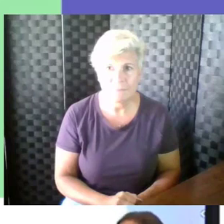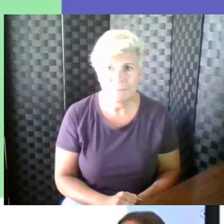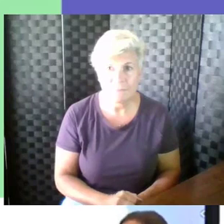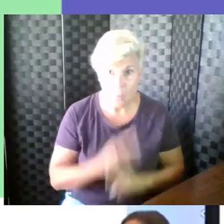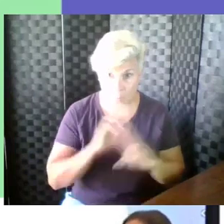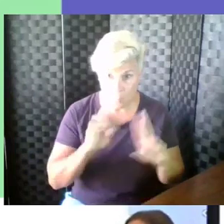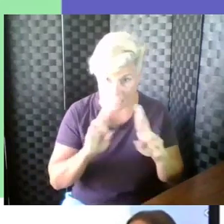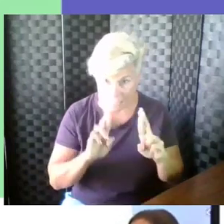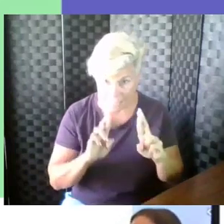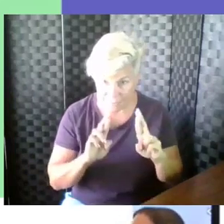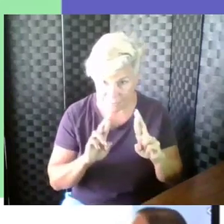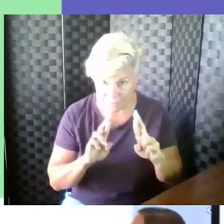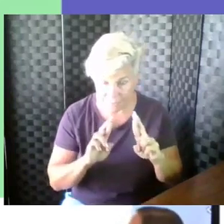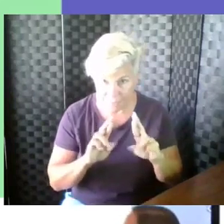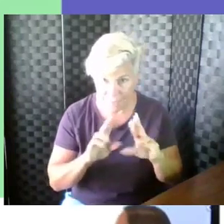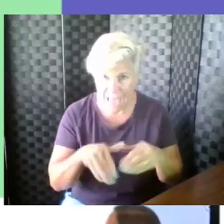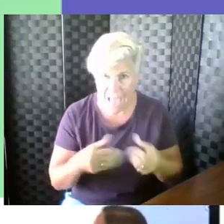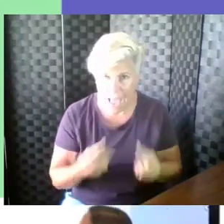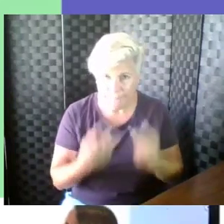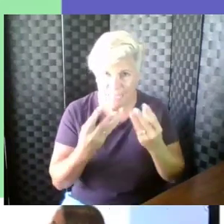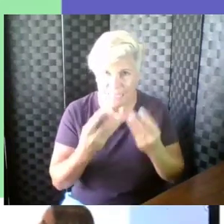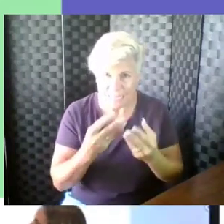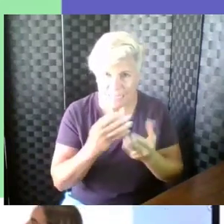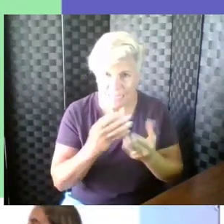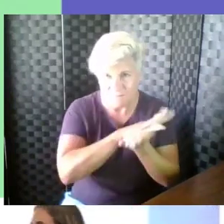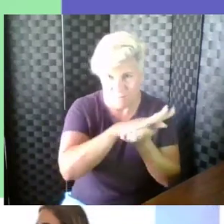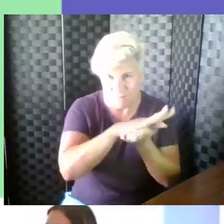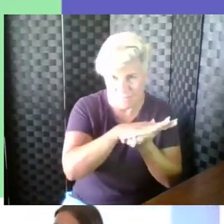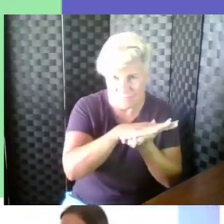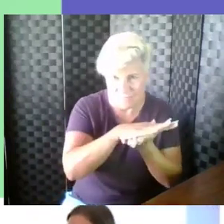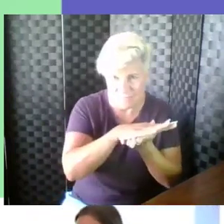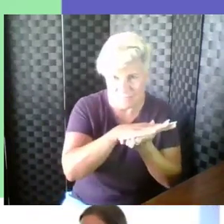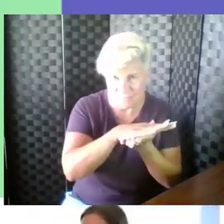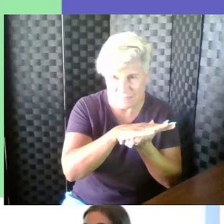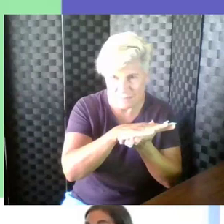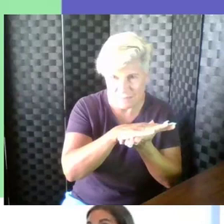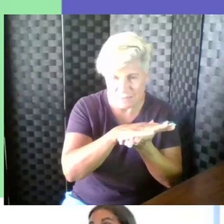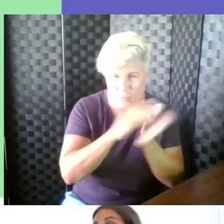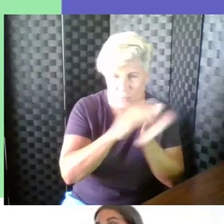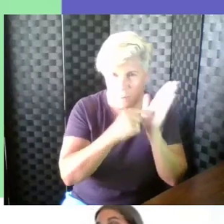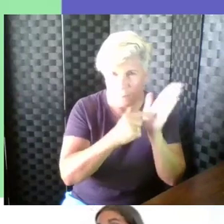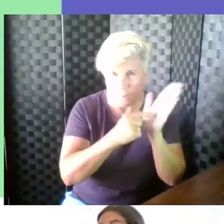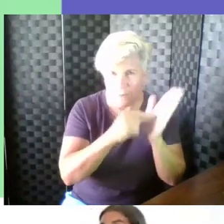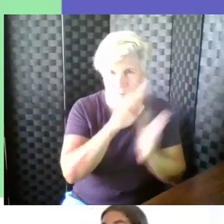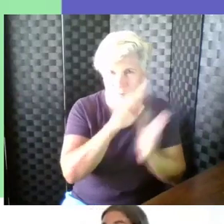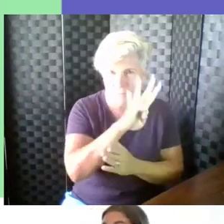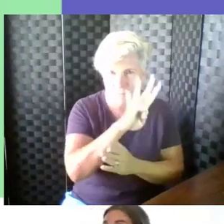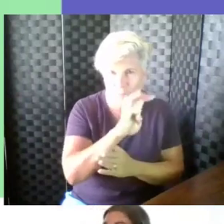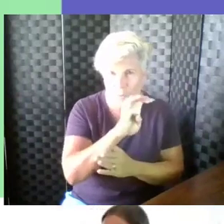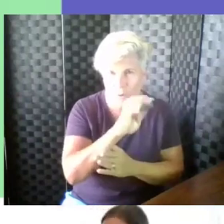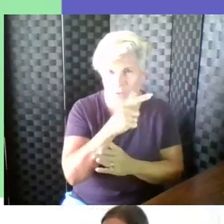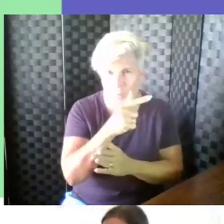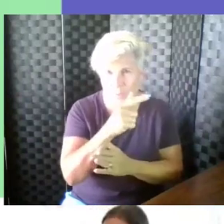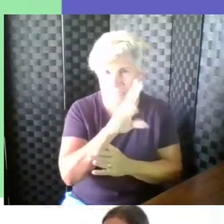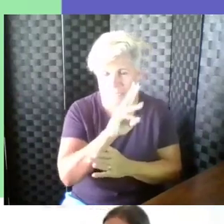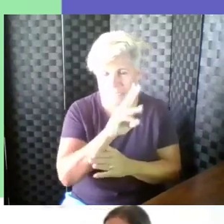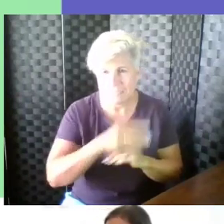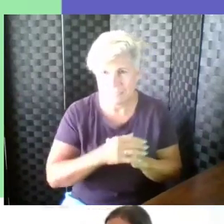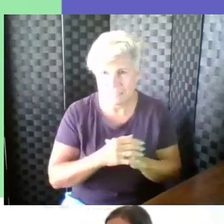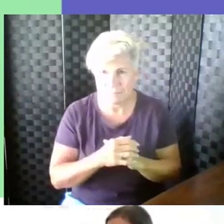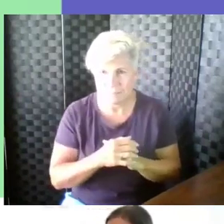Okay, are you ready? How many flats did you draw to represent